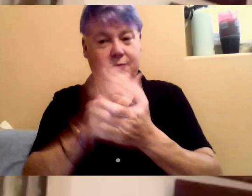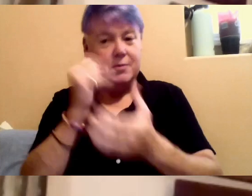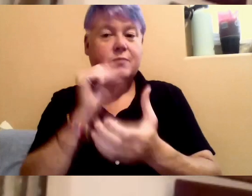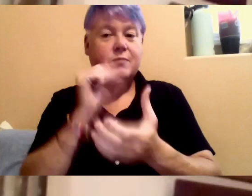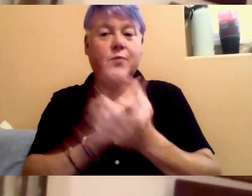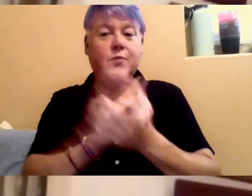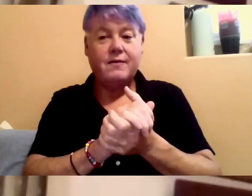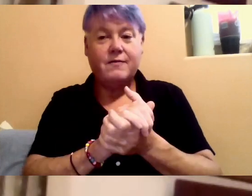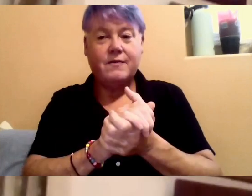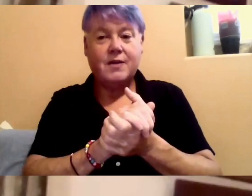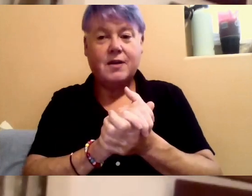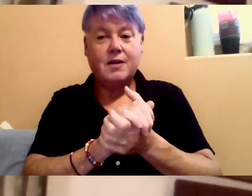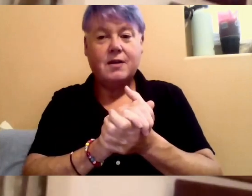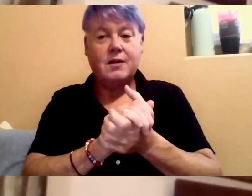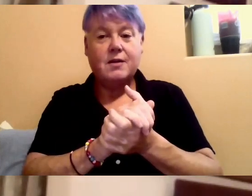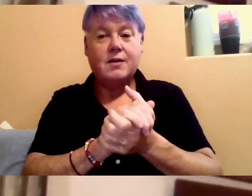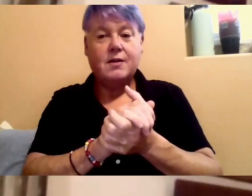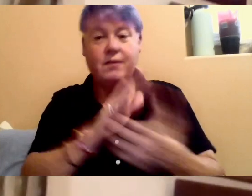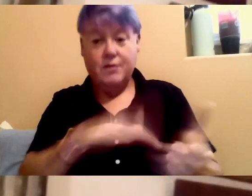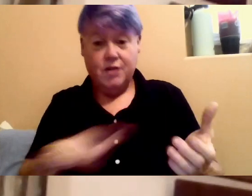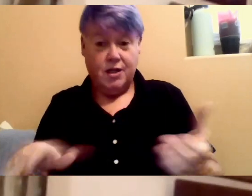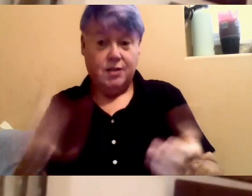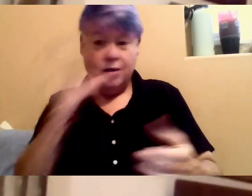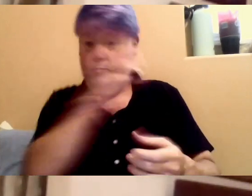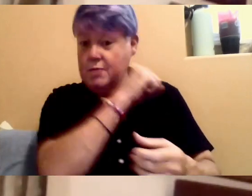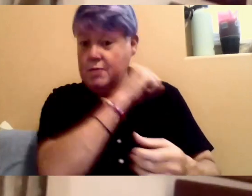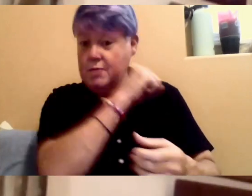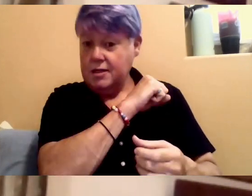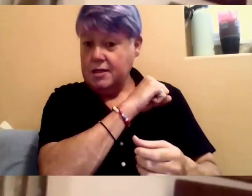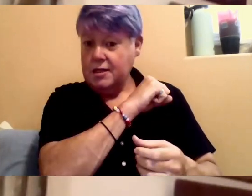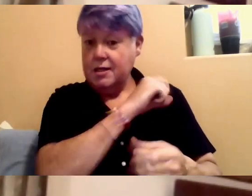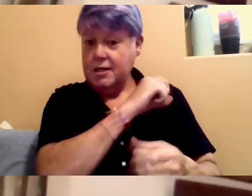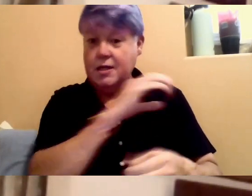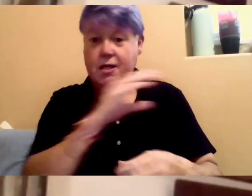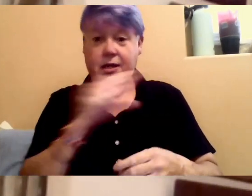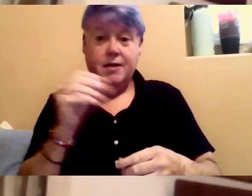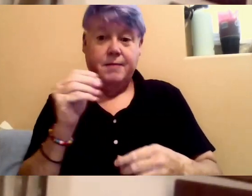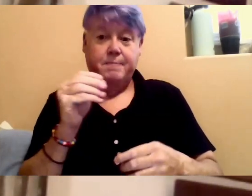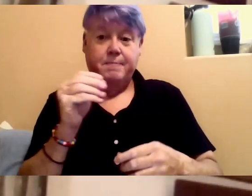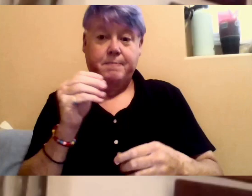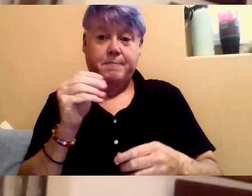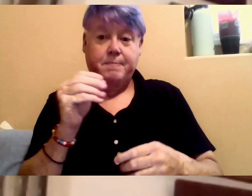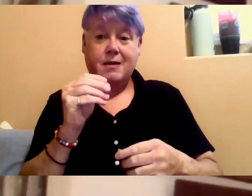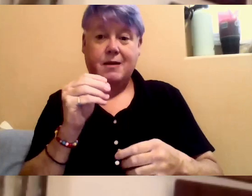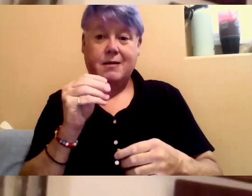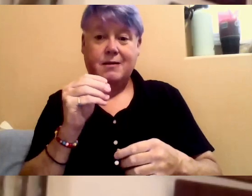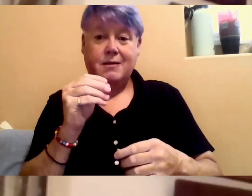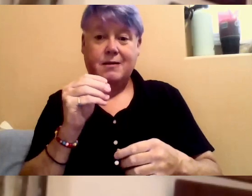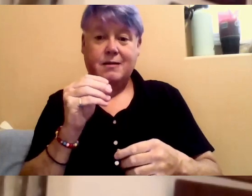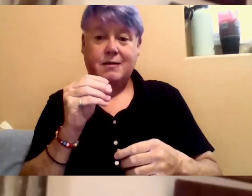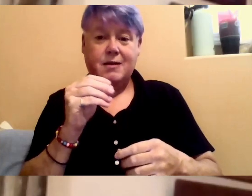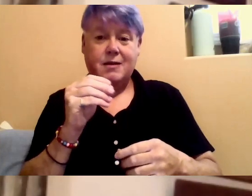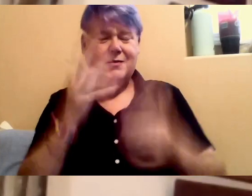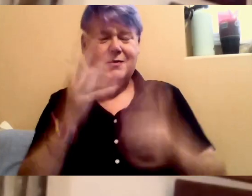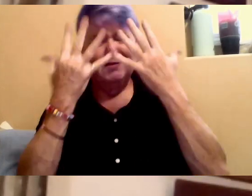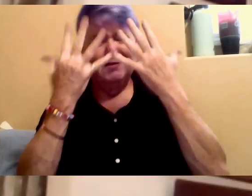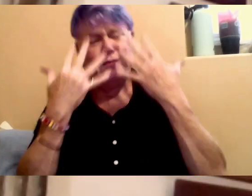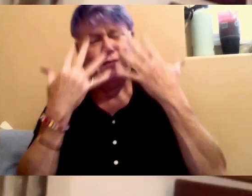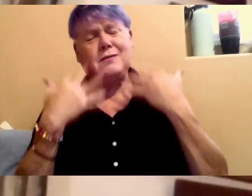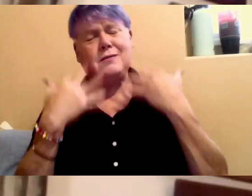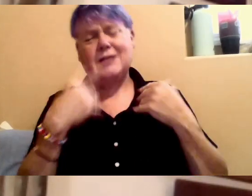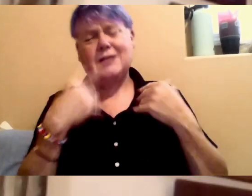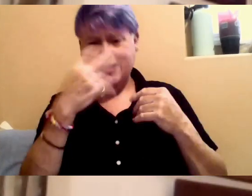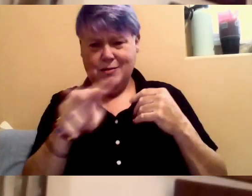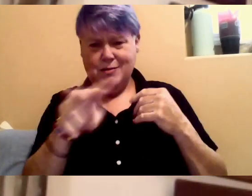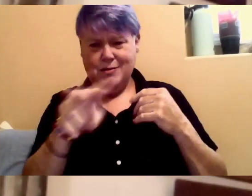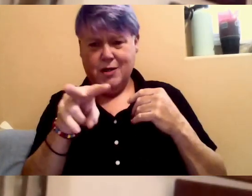Their child had gone missing, and it was just devastating to watch.